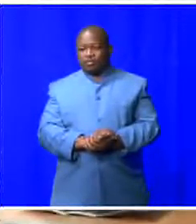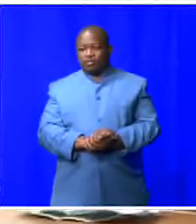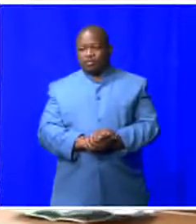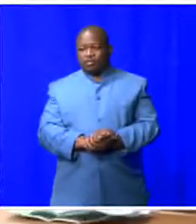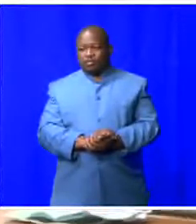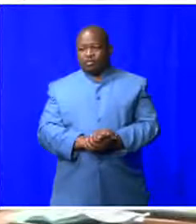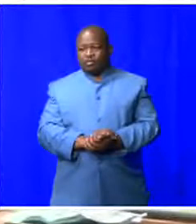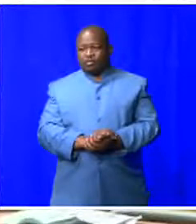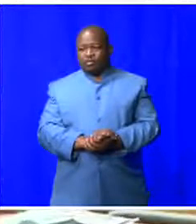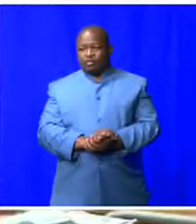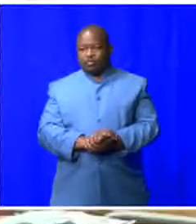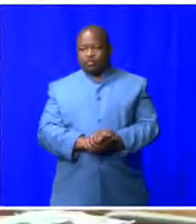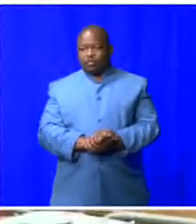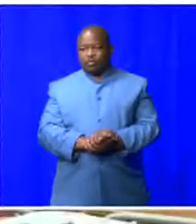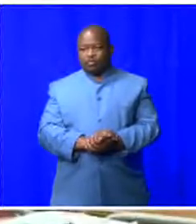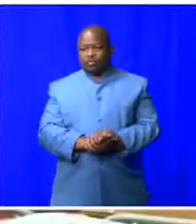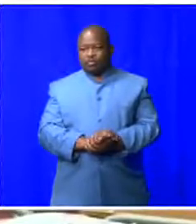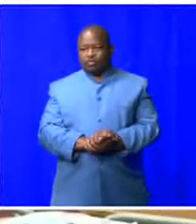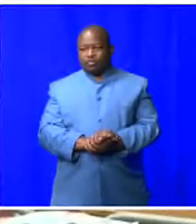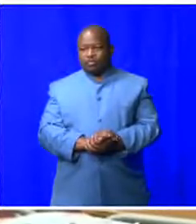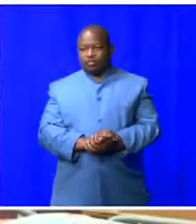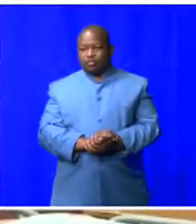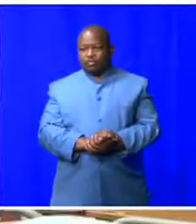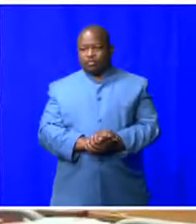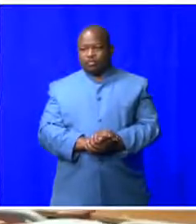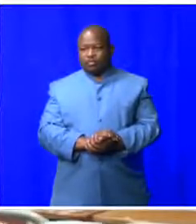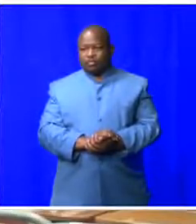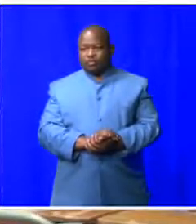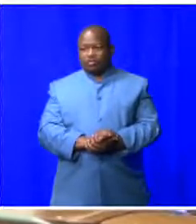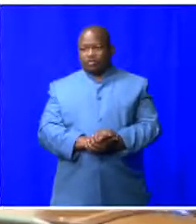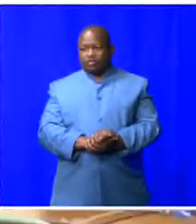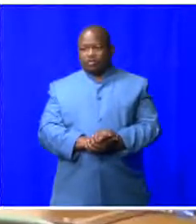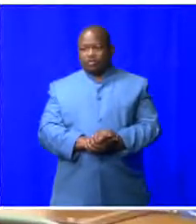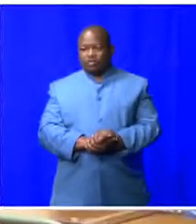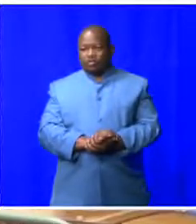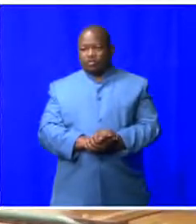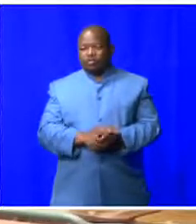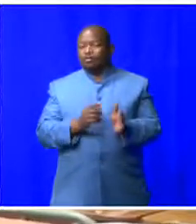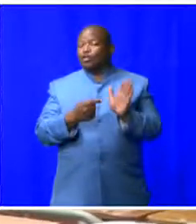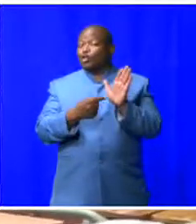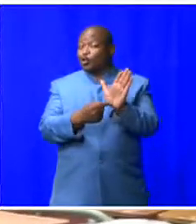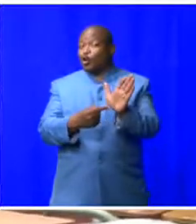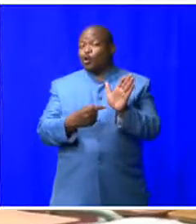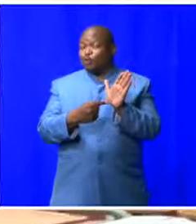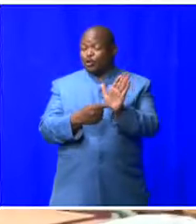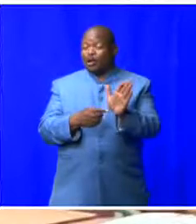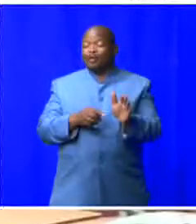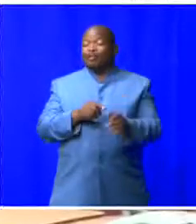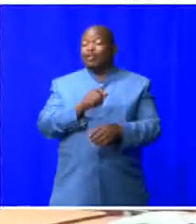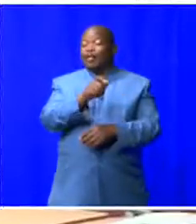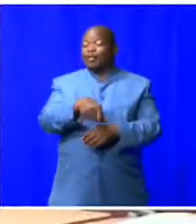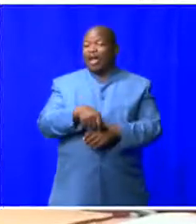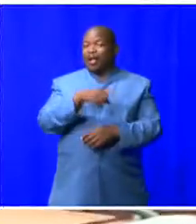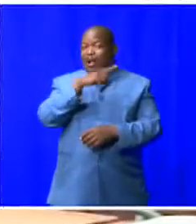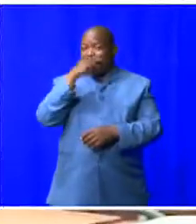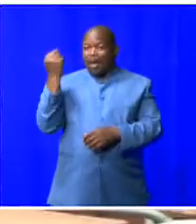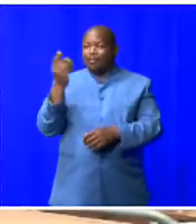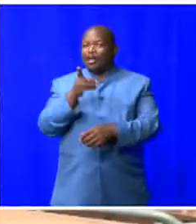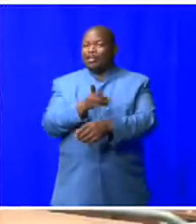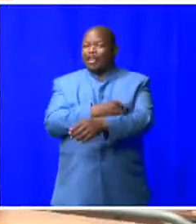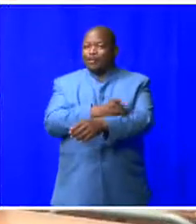official mark Ngamphalala David official mark Ngamphalala David official mark Ngamphalala